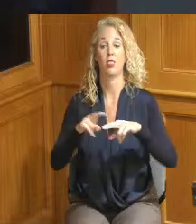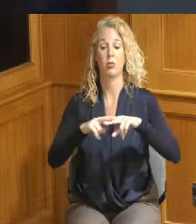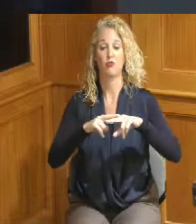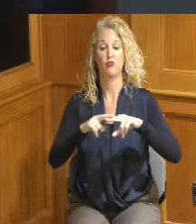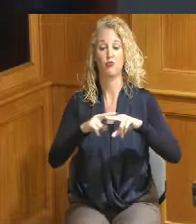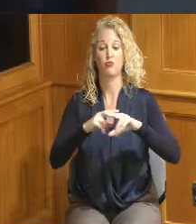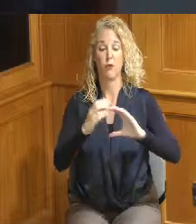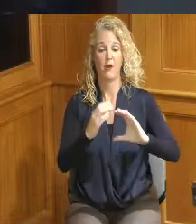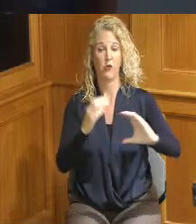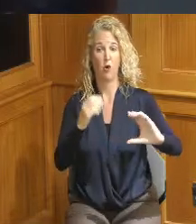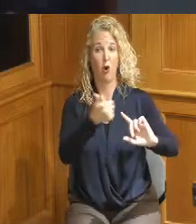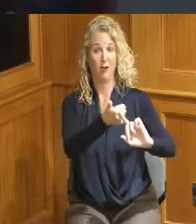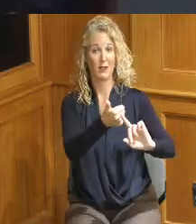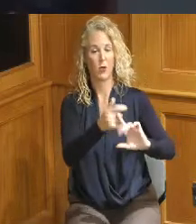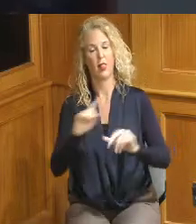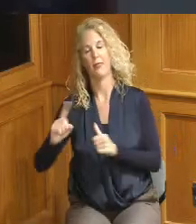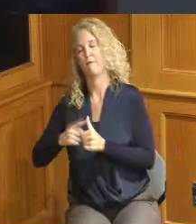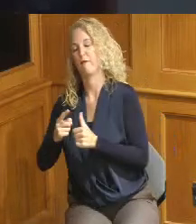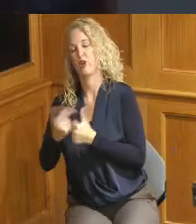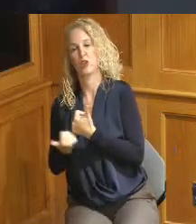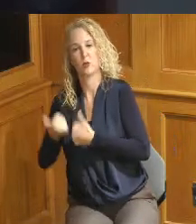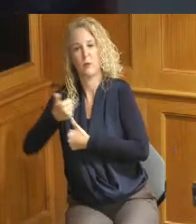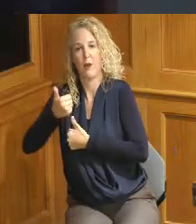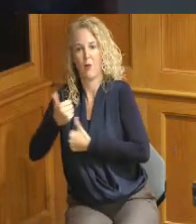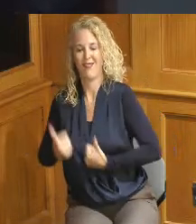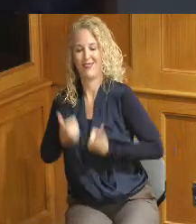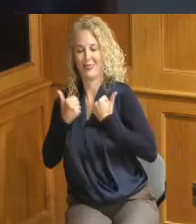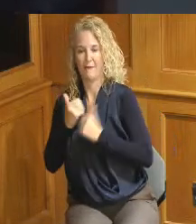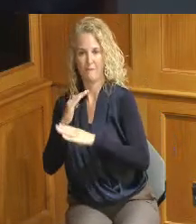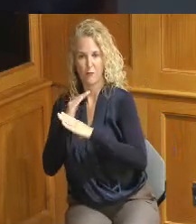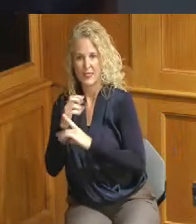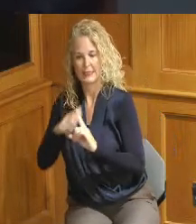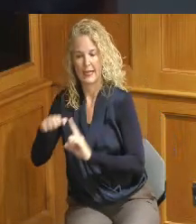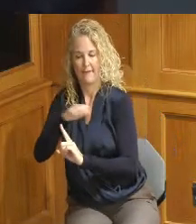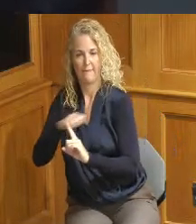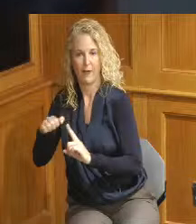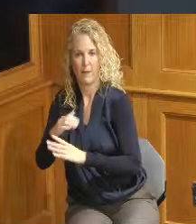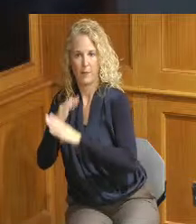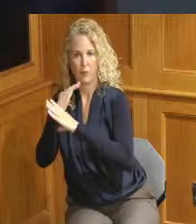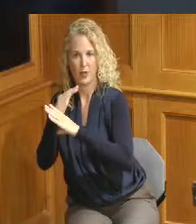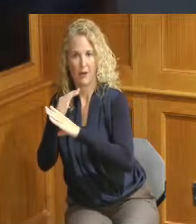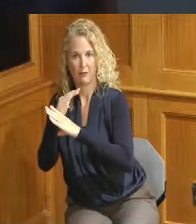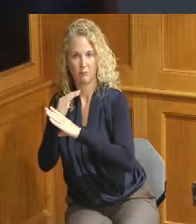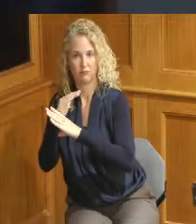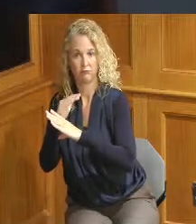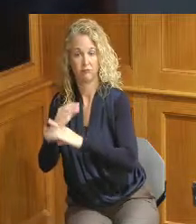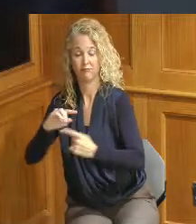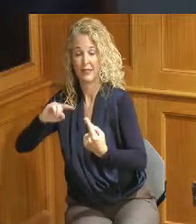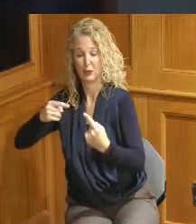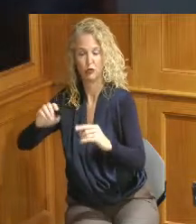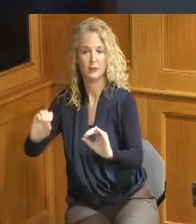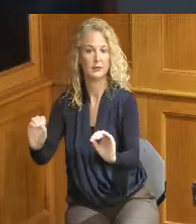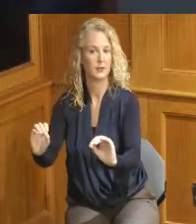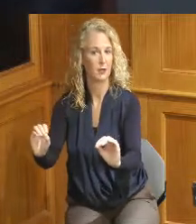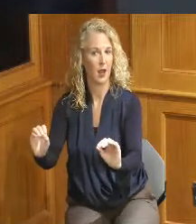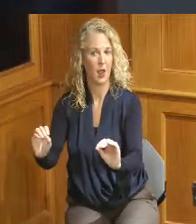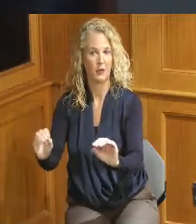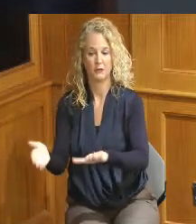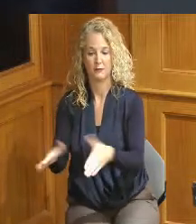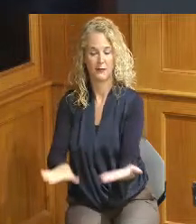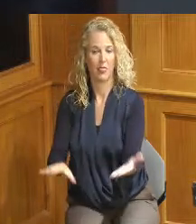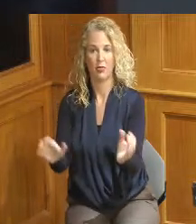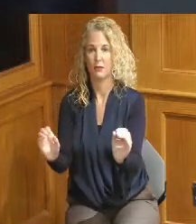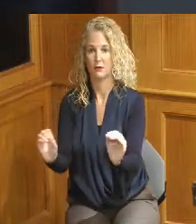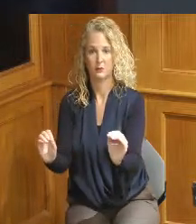First of all, our goal was to protect life and the environment. And so we had no We had no injuries from this event. We had no deaths from this event,